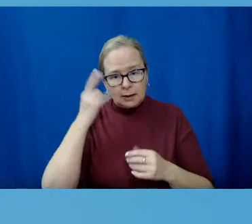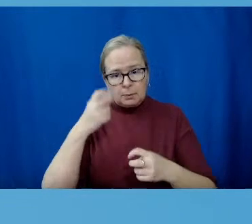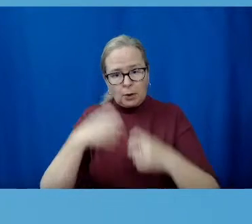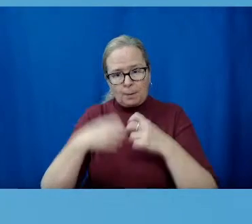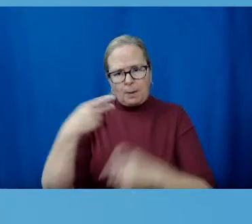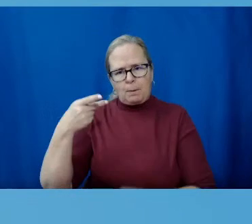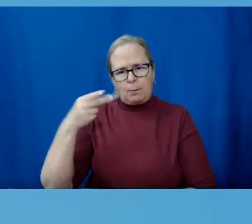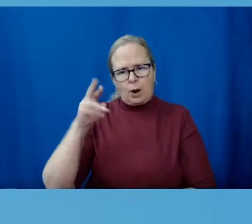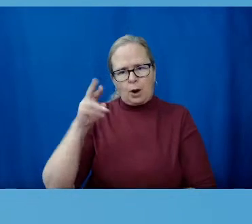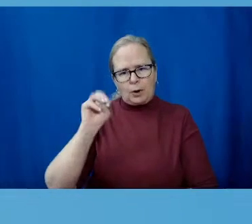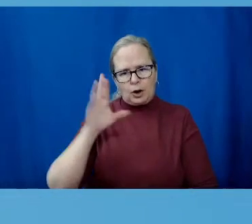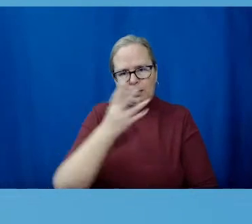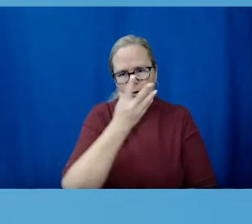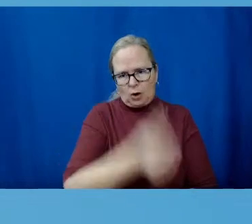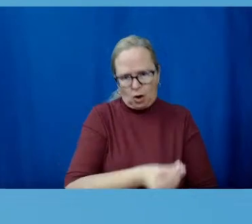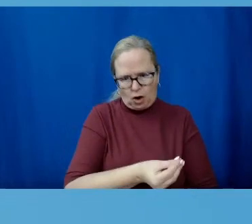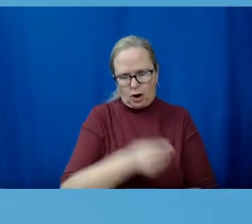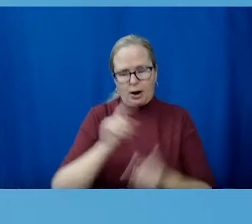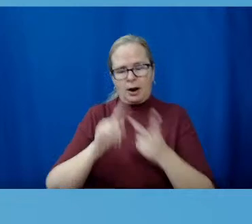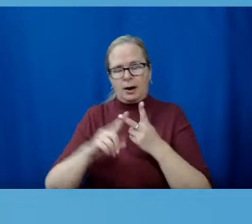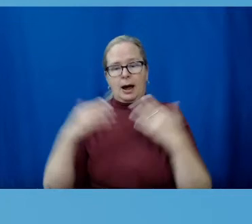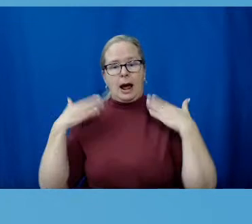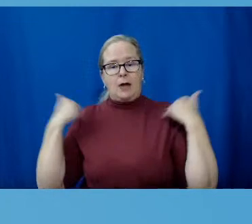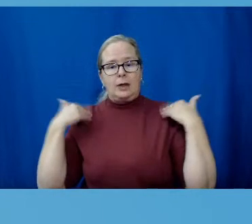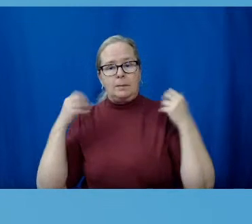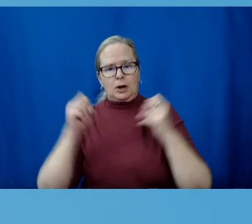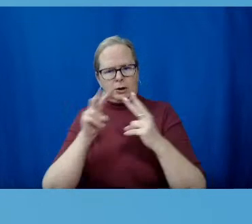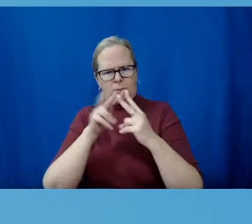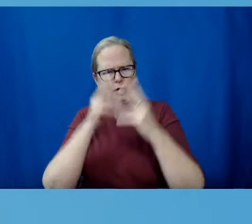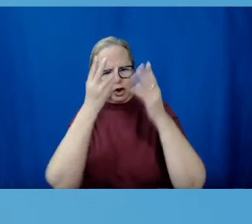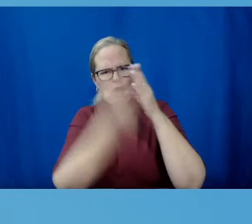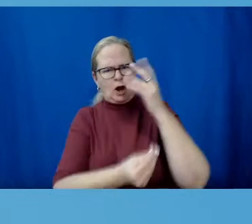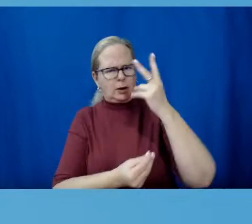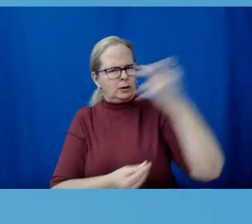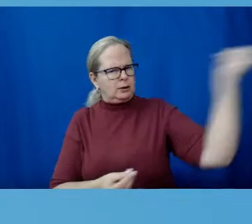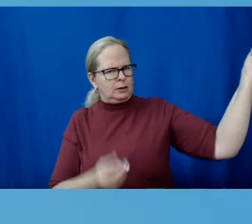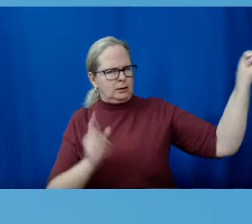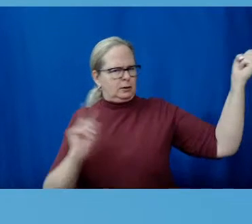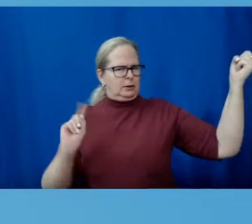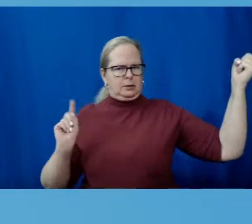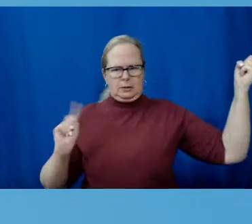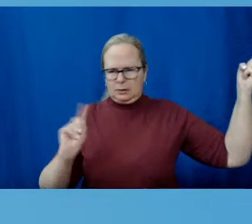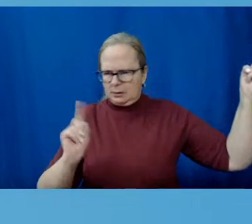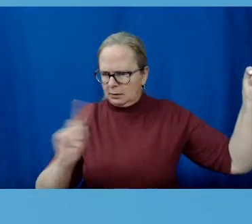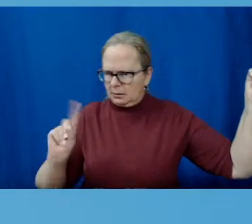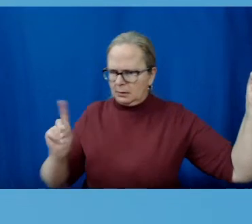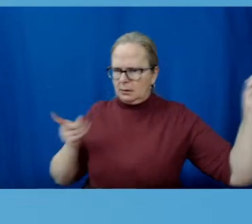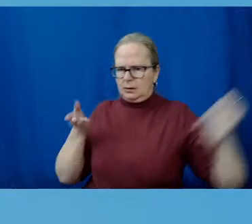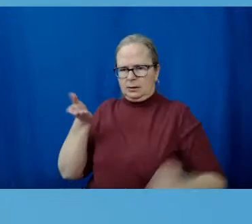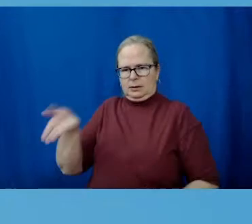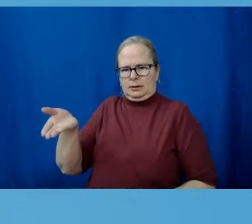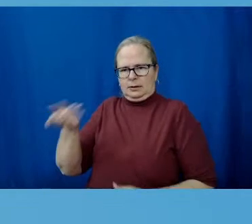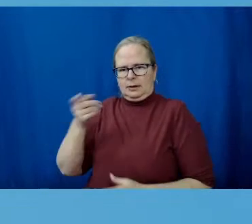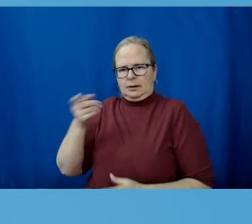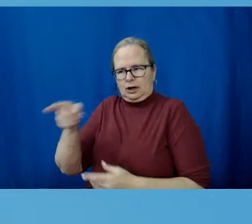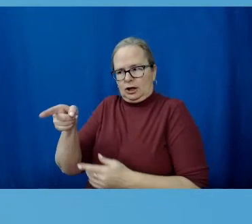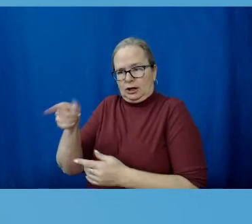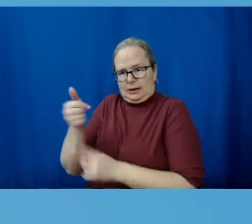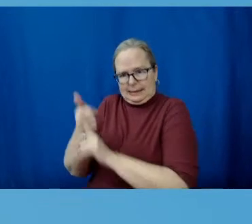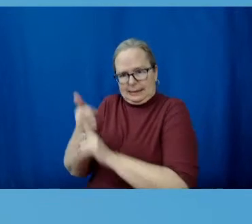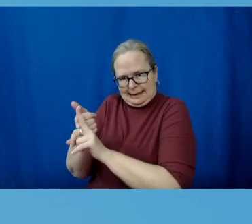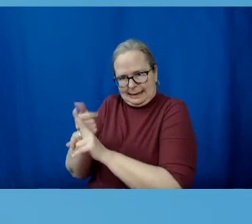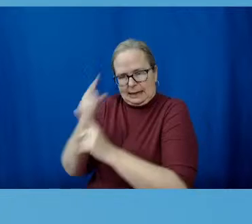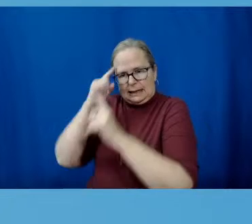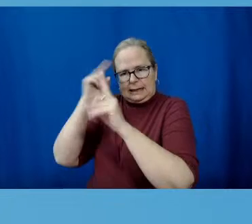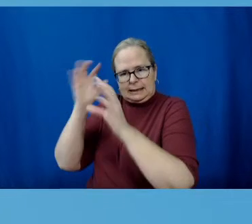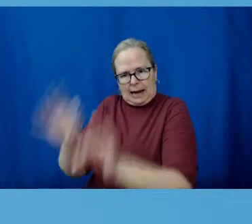And so her decision, for example, to stop testing, tracing, and self-isolation, and that seemed to be made on her own, or at least